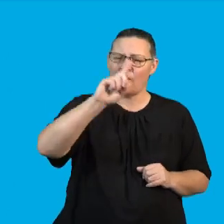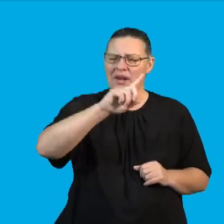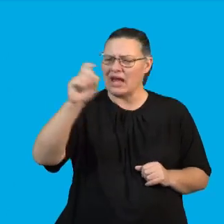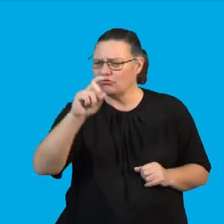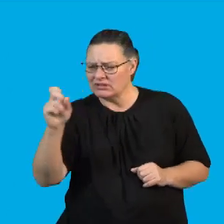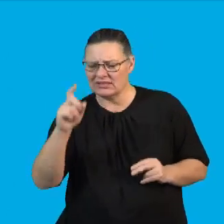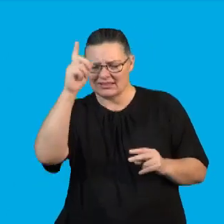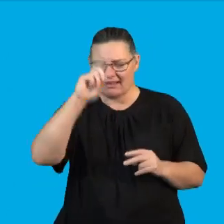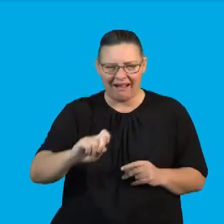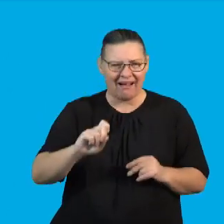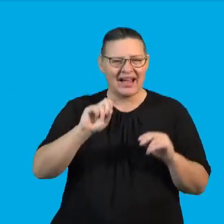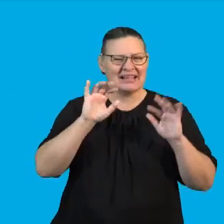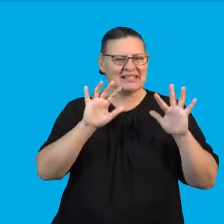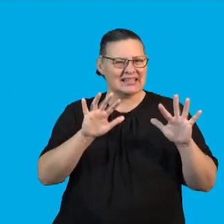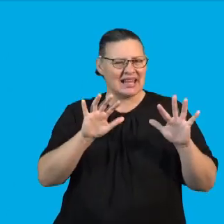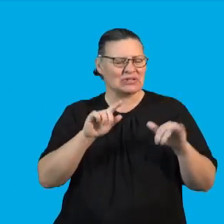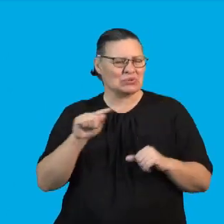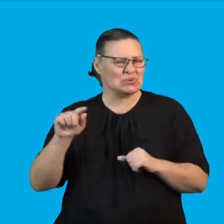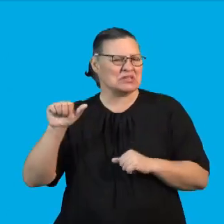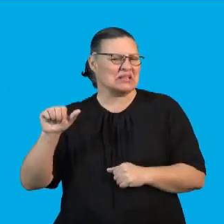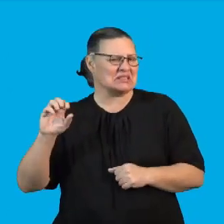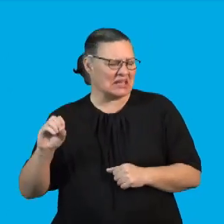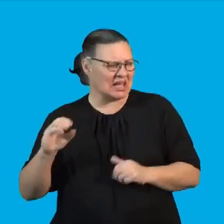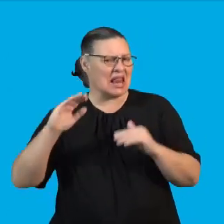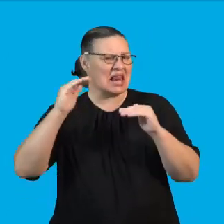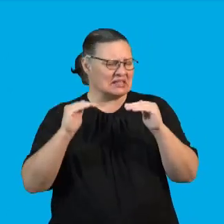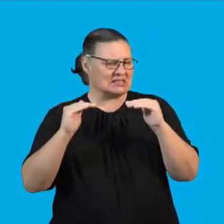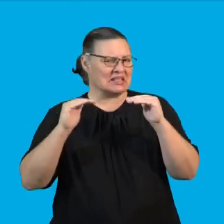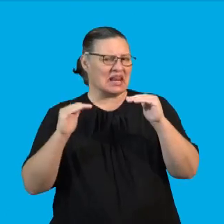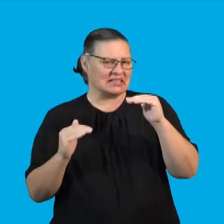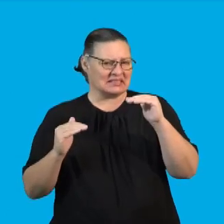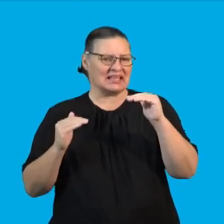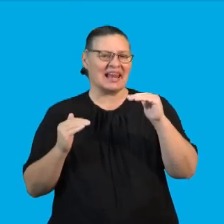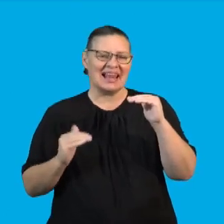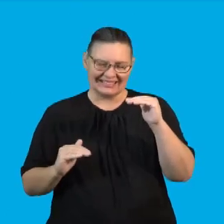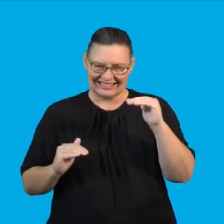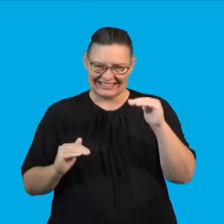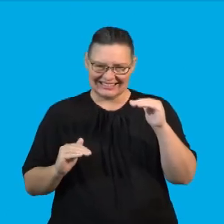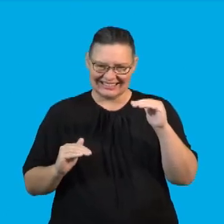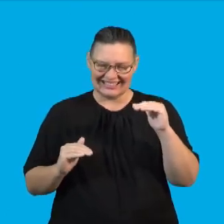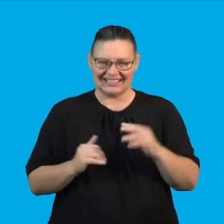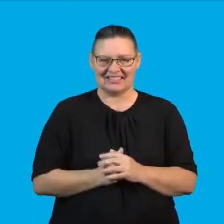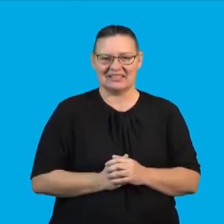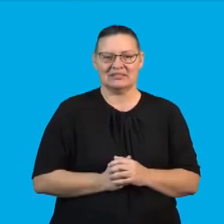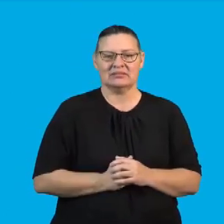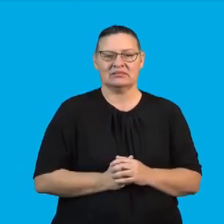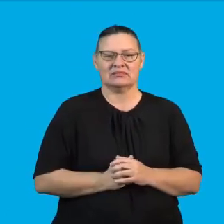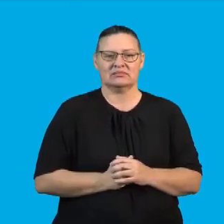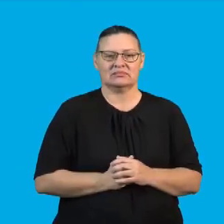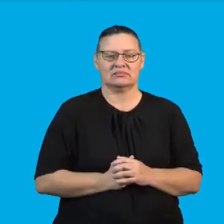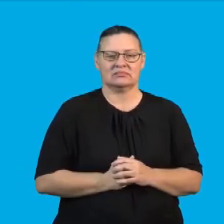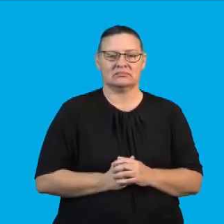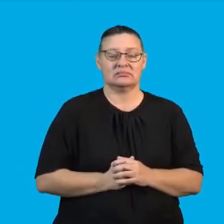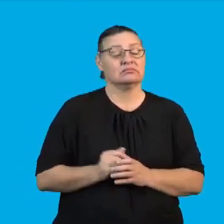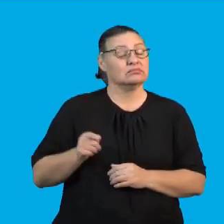the numbers? Firstly, we spoke about thousands in fish. Then we came to hundreds in frogs. Now we are talking about 10